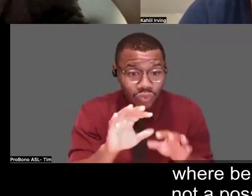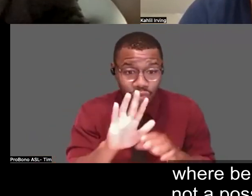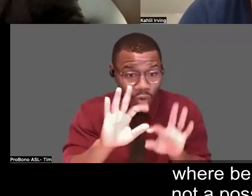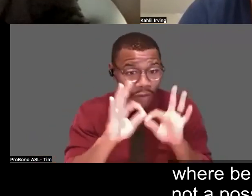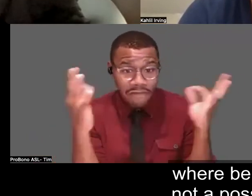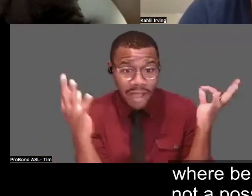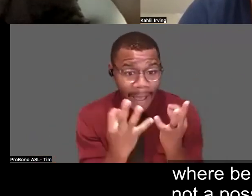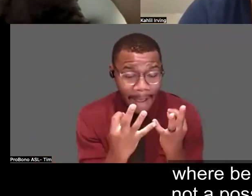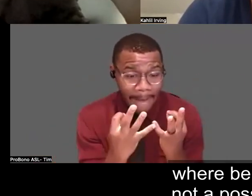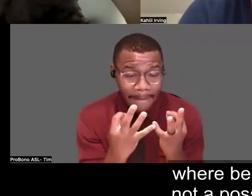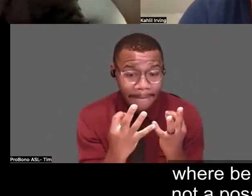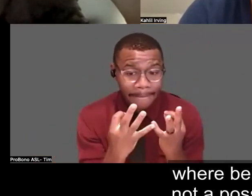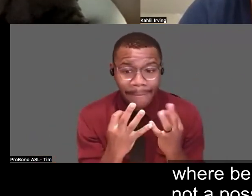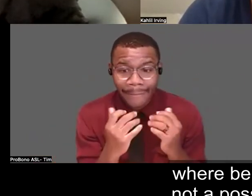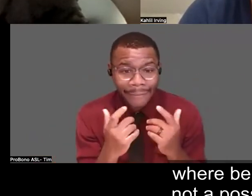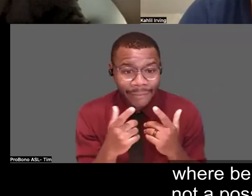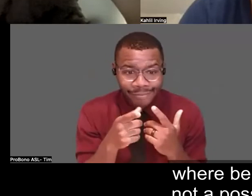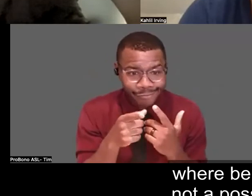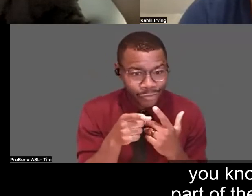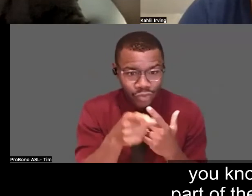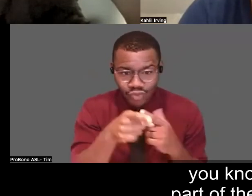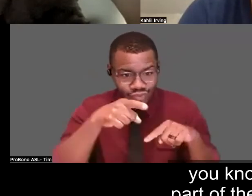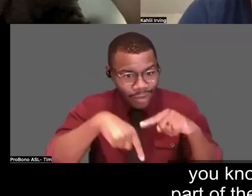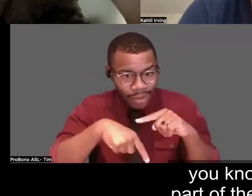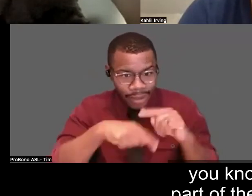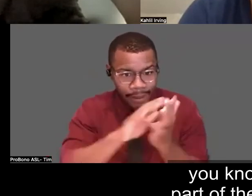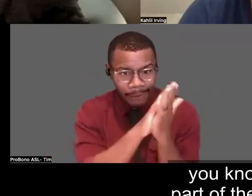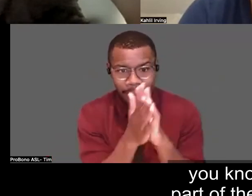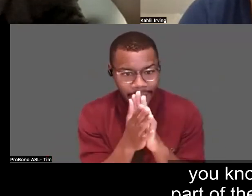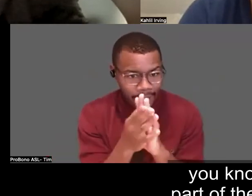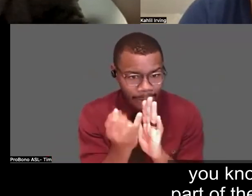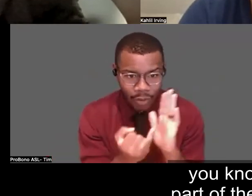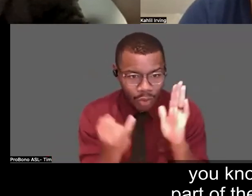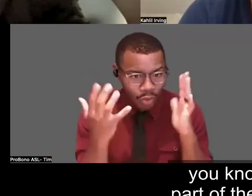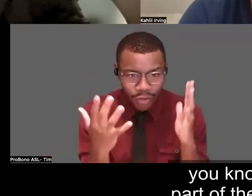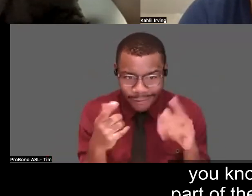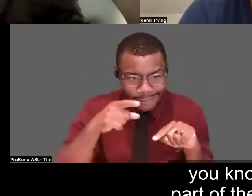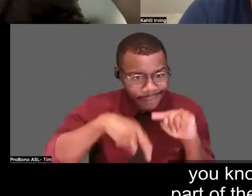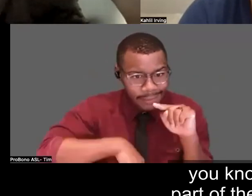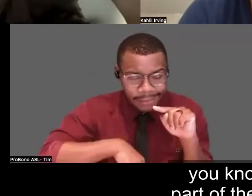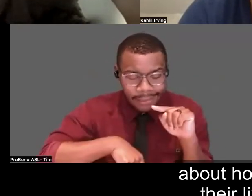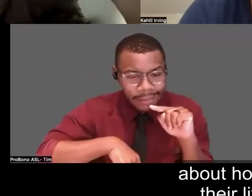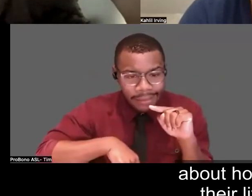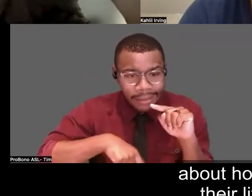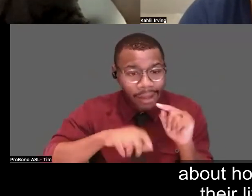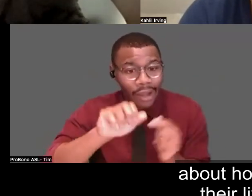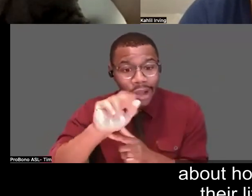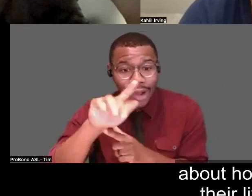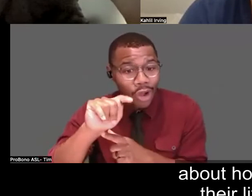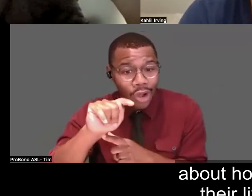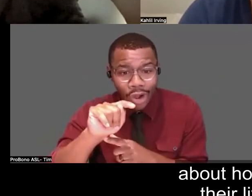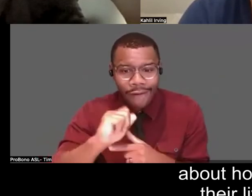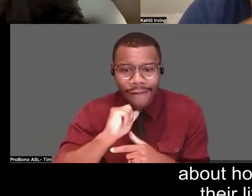is not a possibility, where art is not part of the conversation about how people live